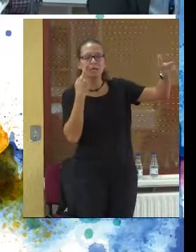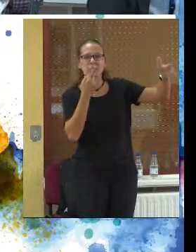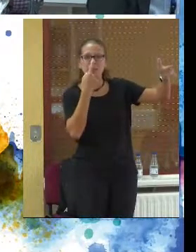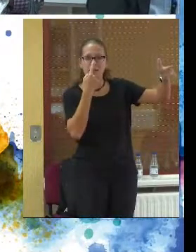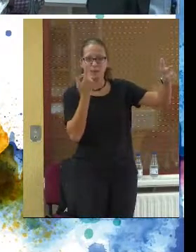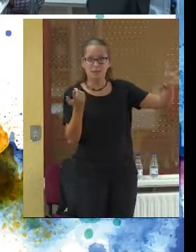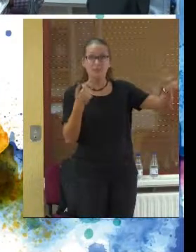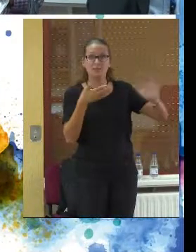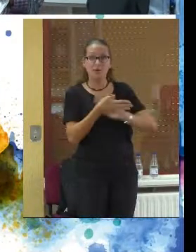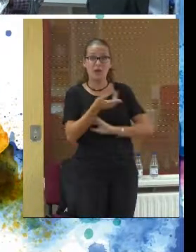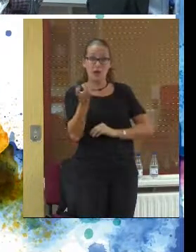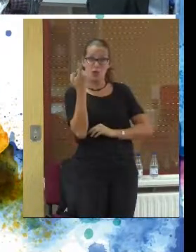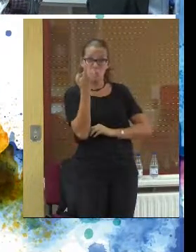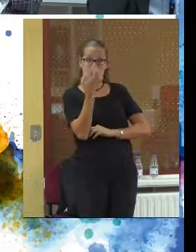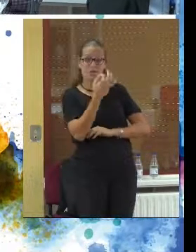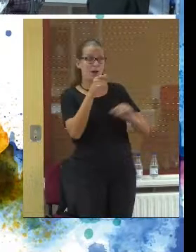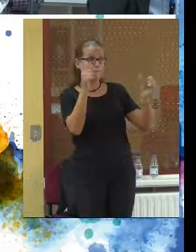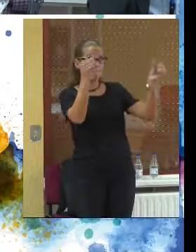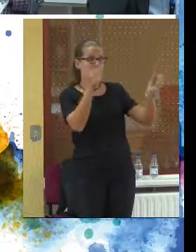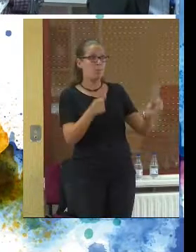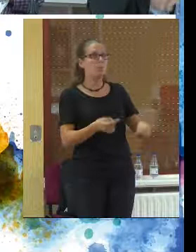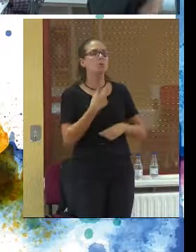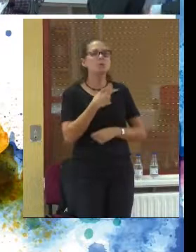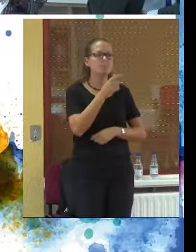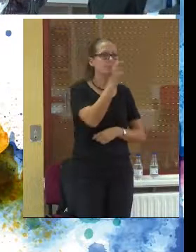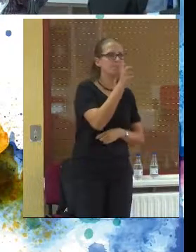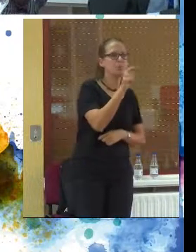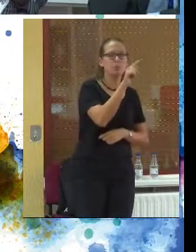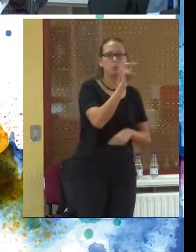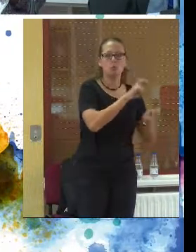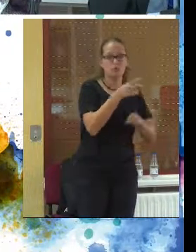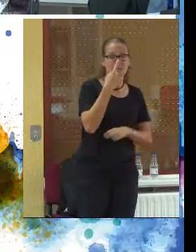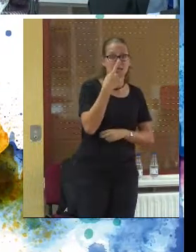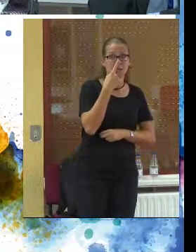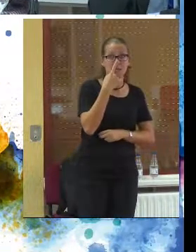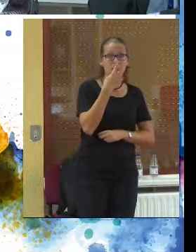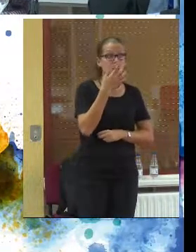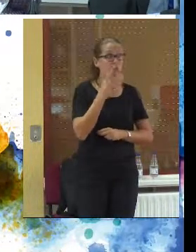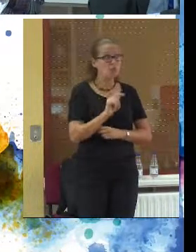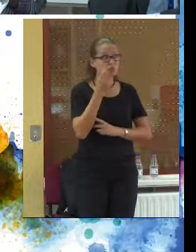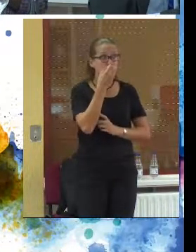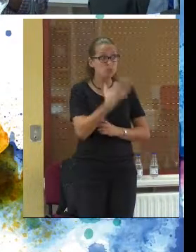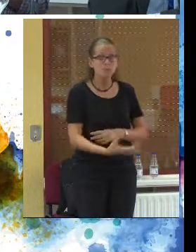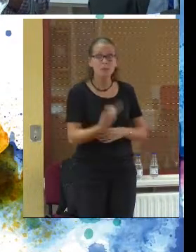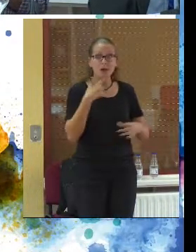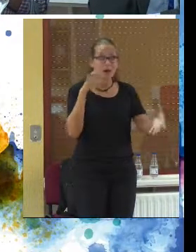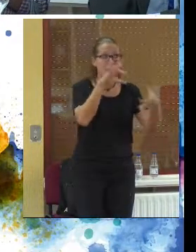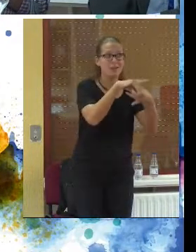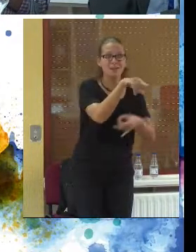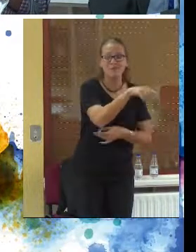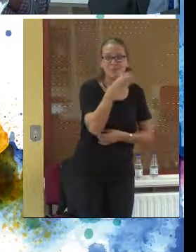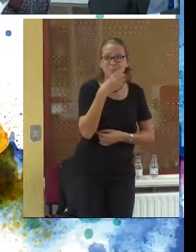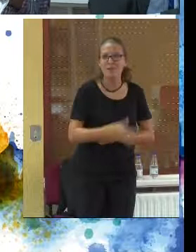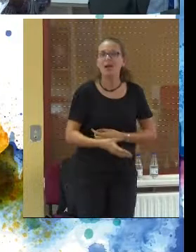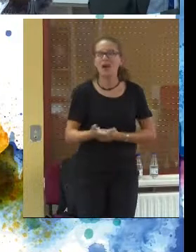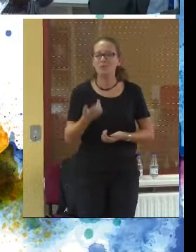nose, and using the poster, the student would have to indicate, show the nose, and if he makes a